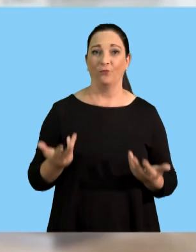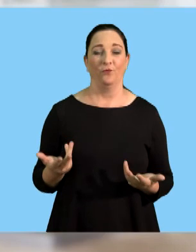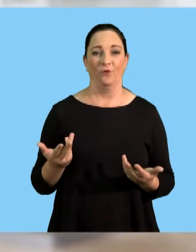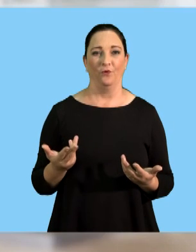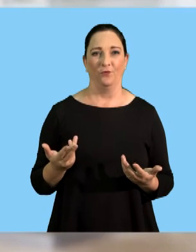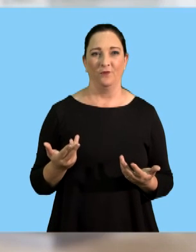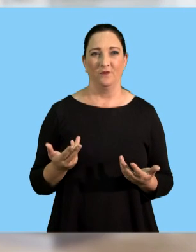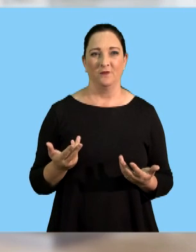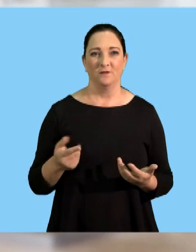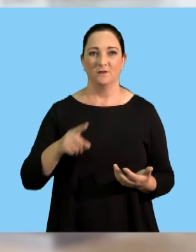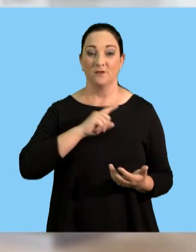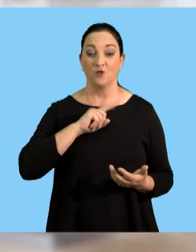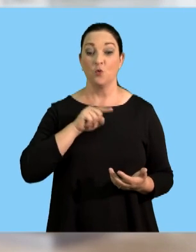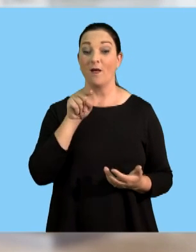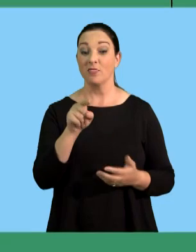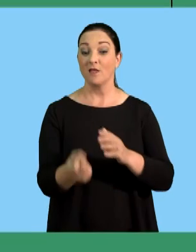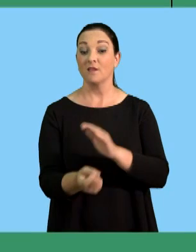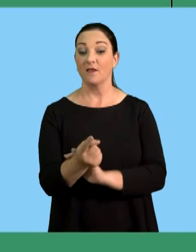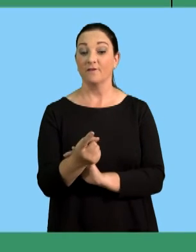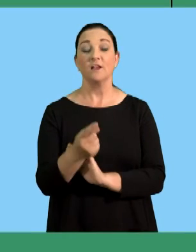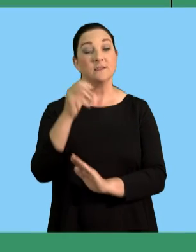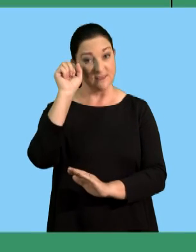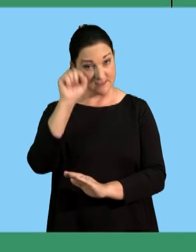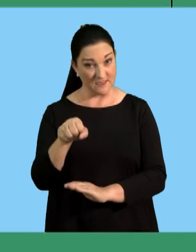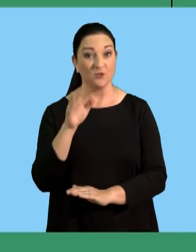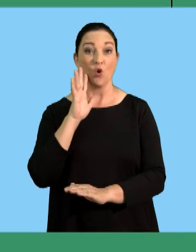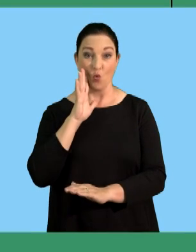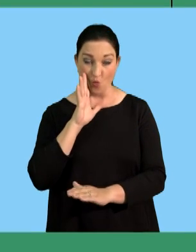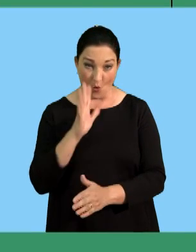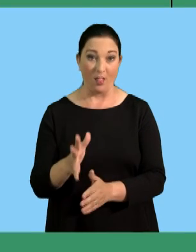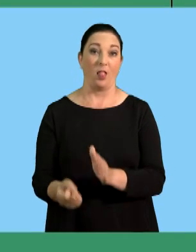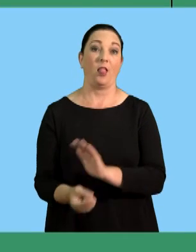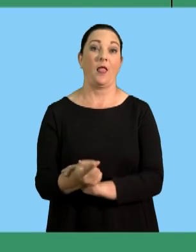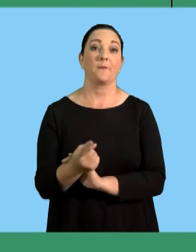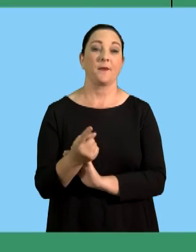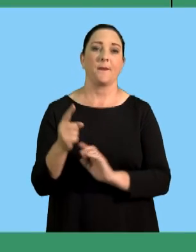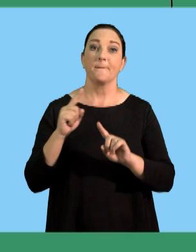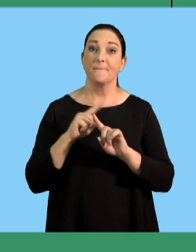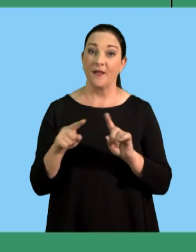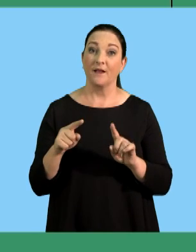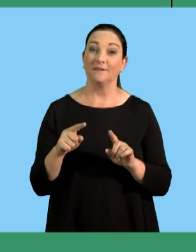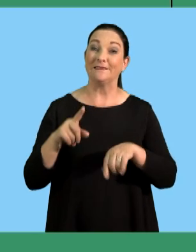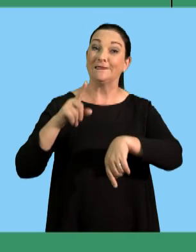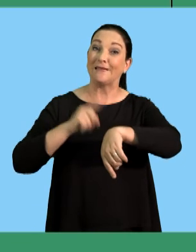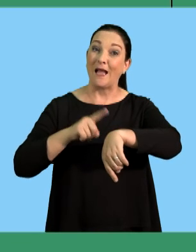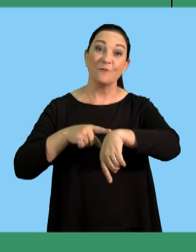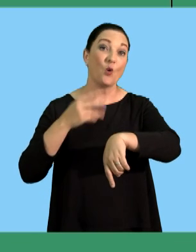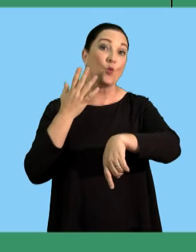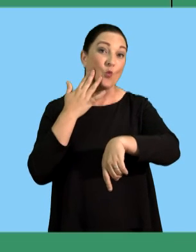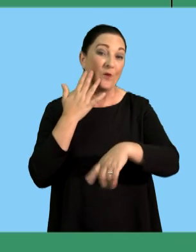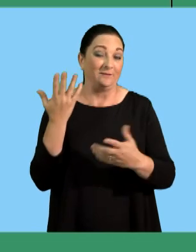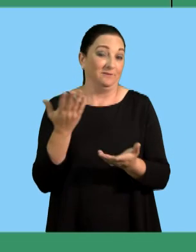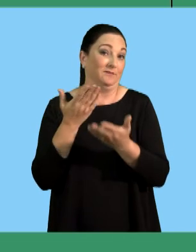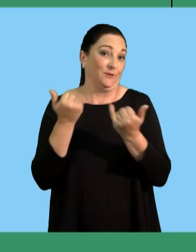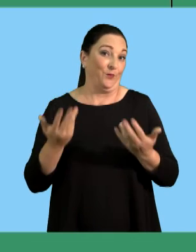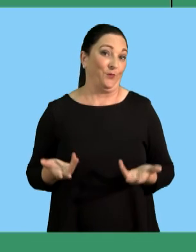happen. Hence we say the specified event is certain because it is taken, for instance, on human life, but the time of the event